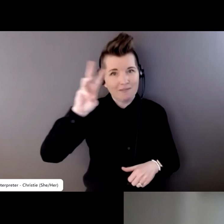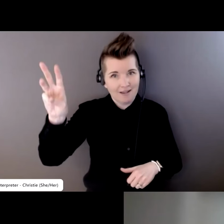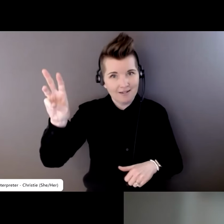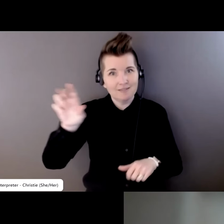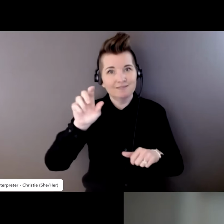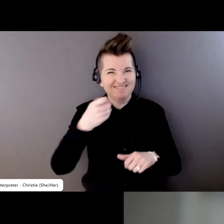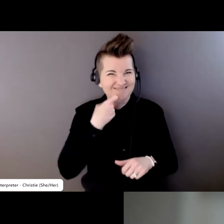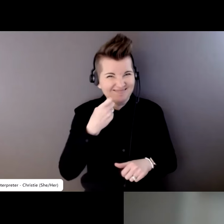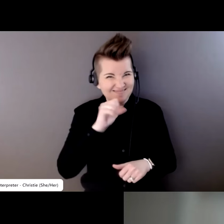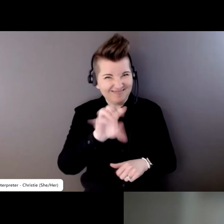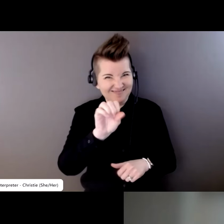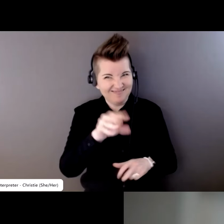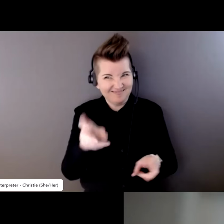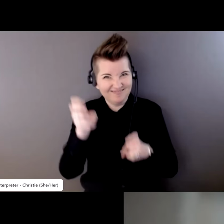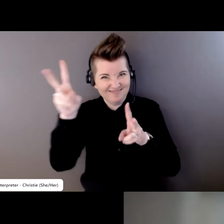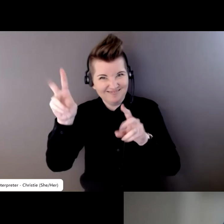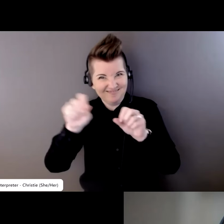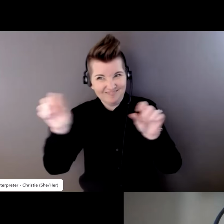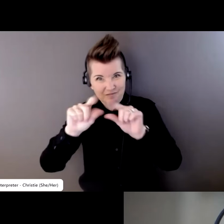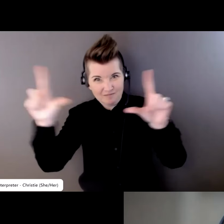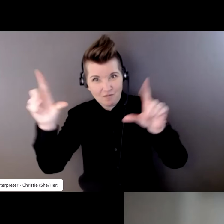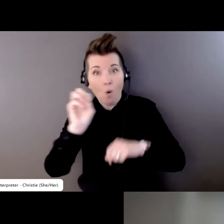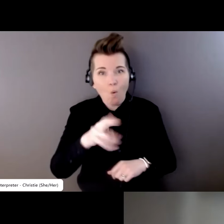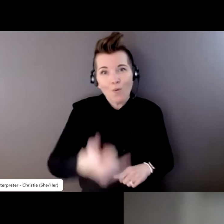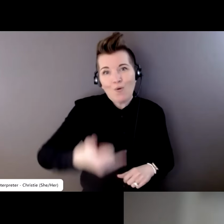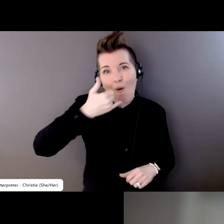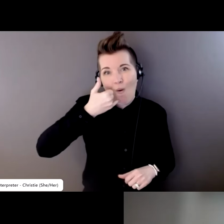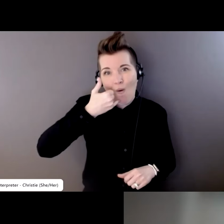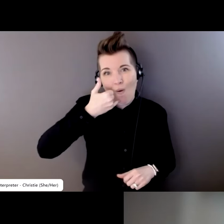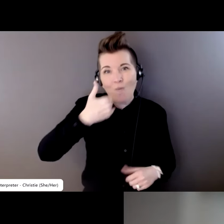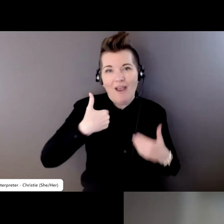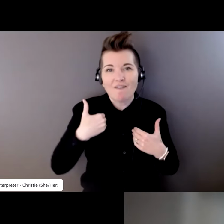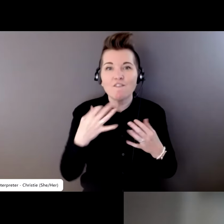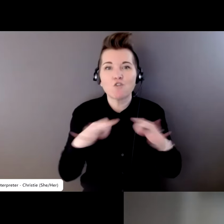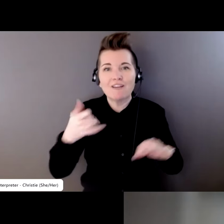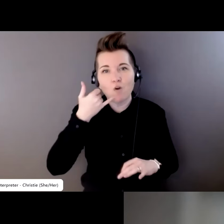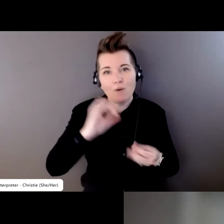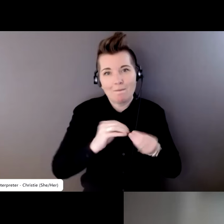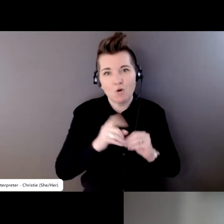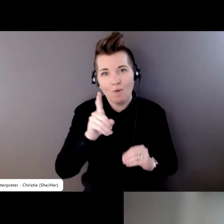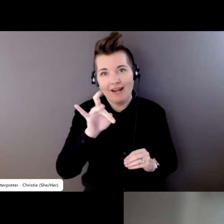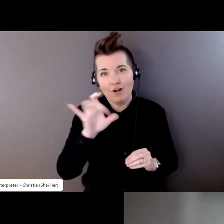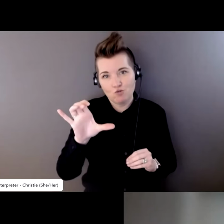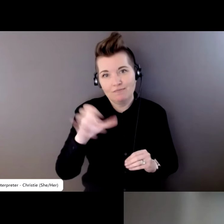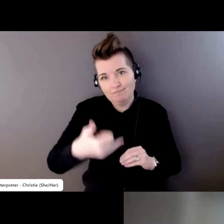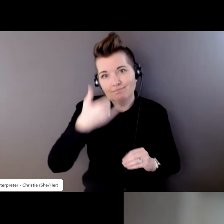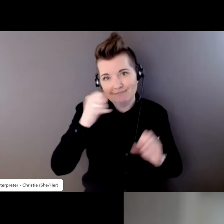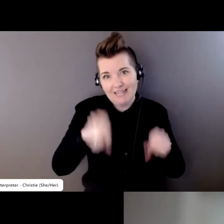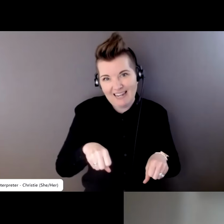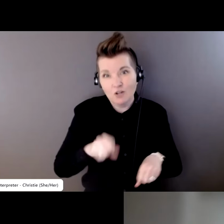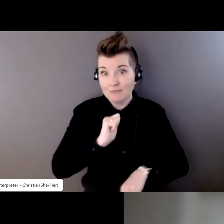just listed in chat or calling us at the toll-free number there. We are, as an organization based in Ottawa,